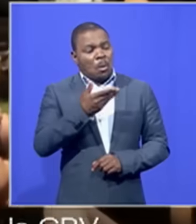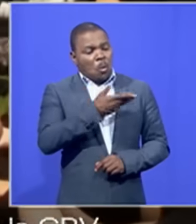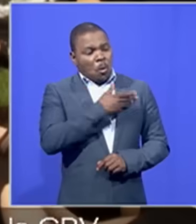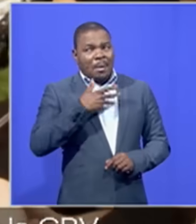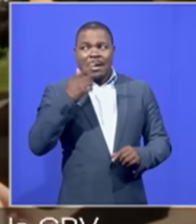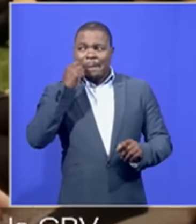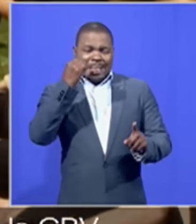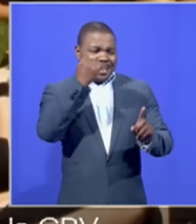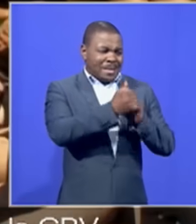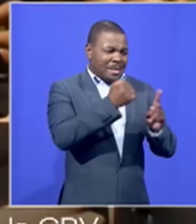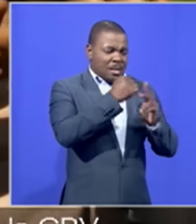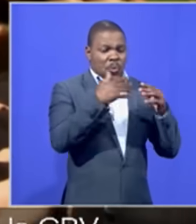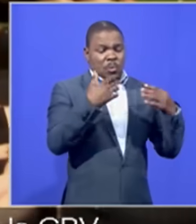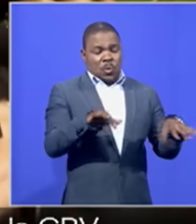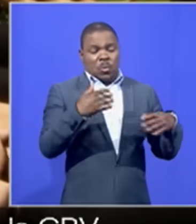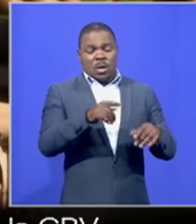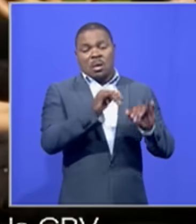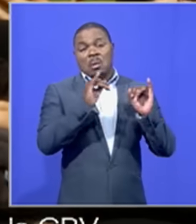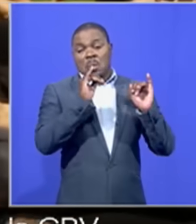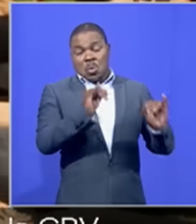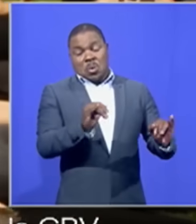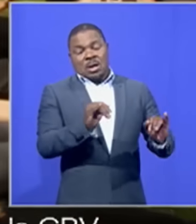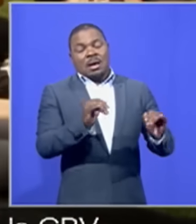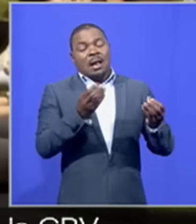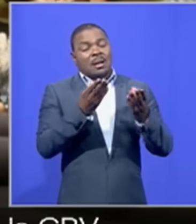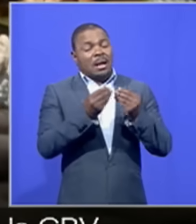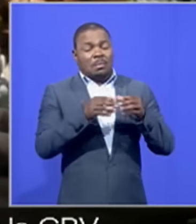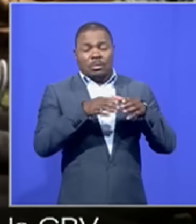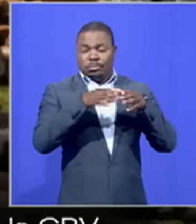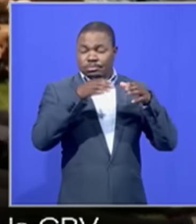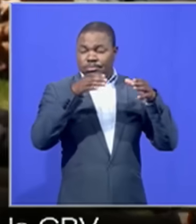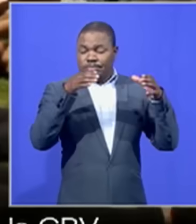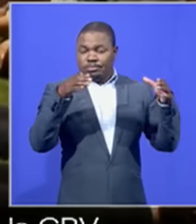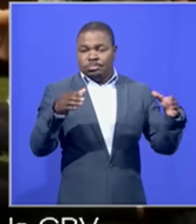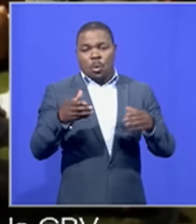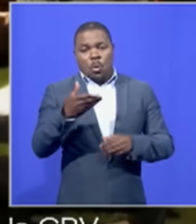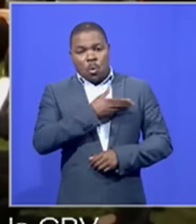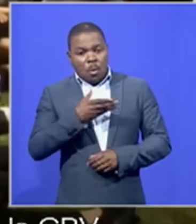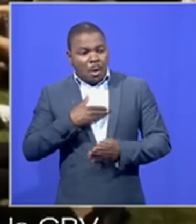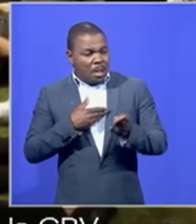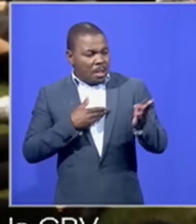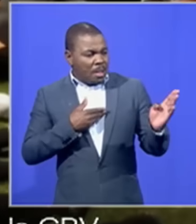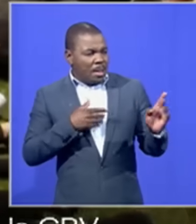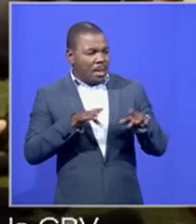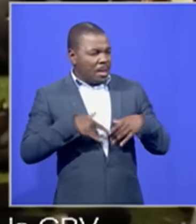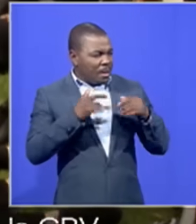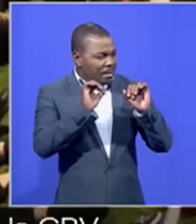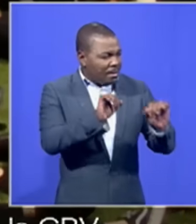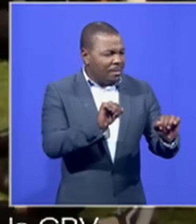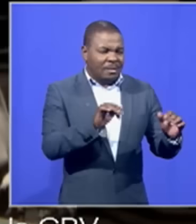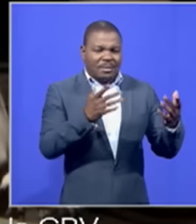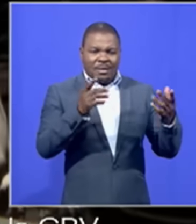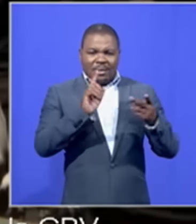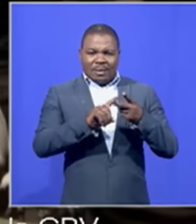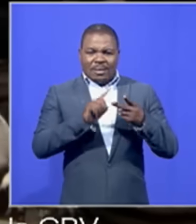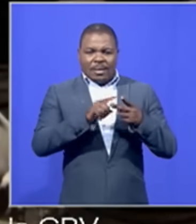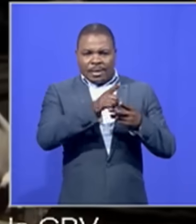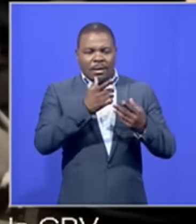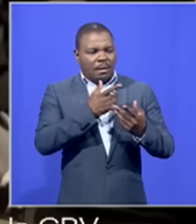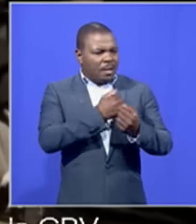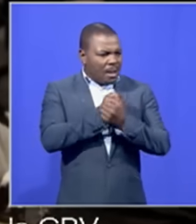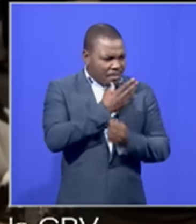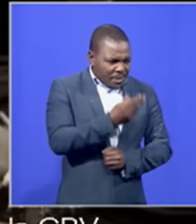numbers are so high that I don't think we really pay attention to these women, these lives, these women who loved and needed to be